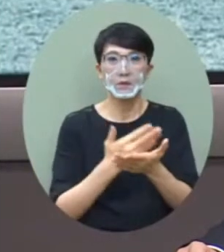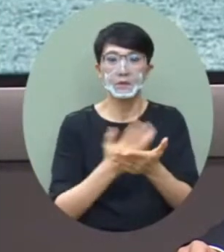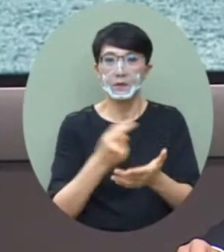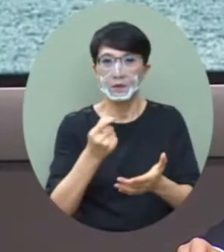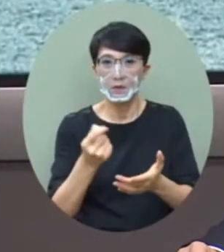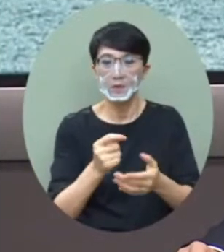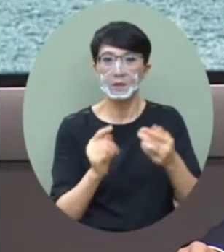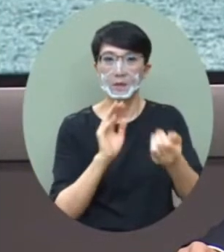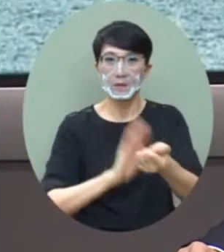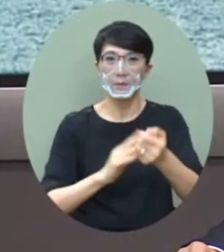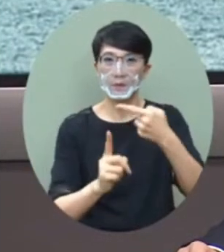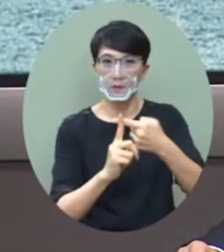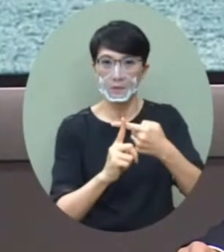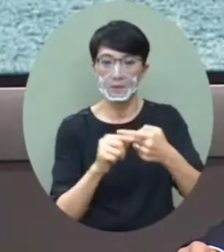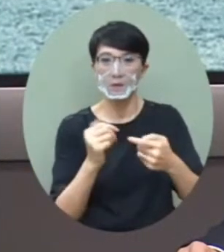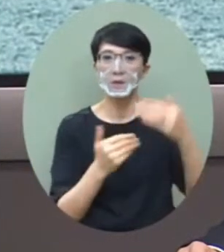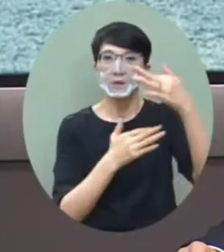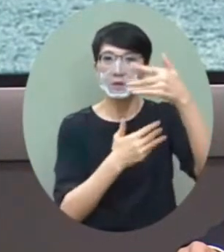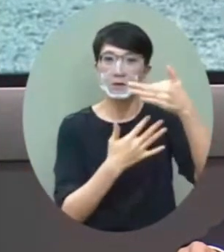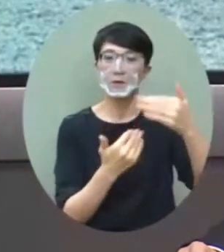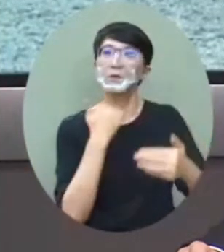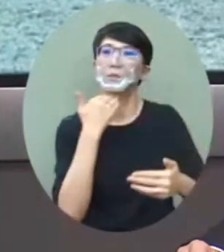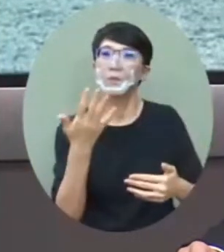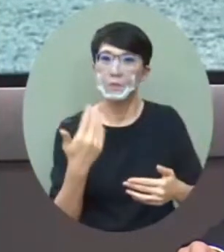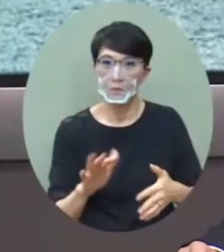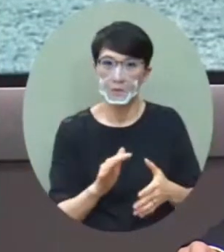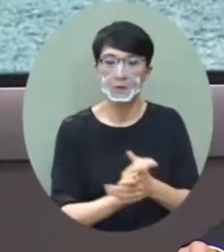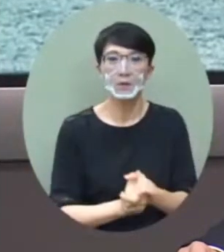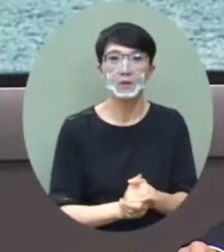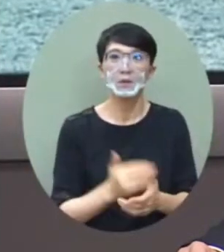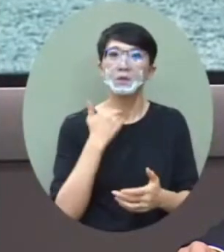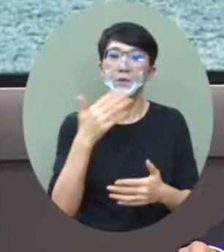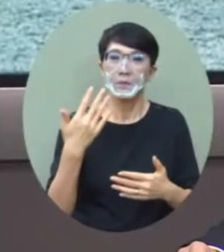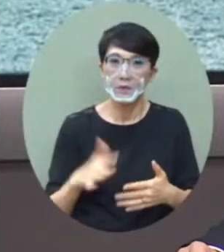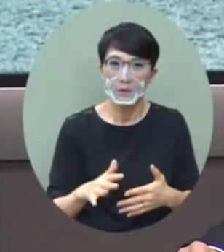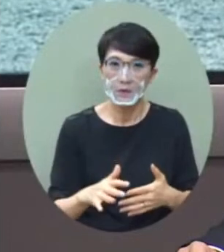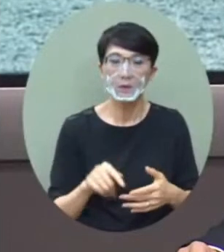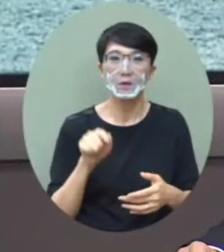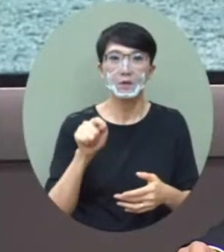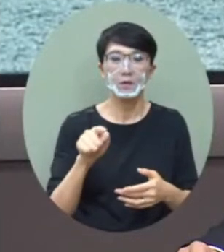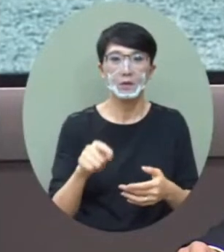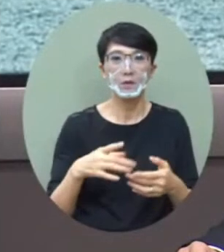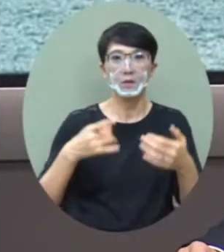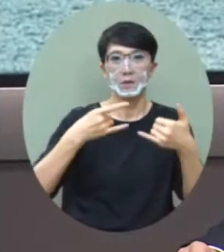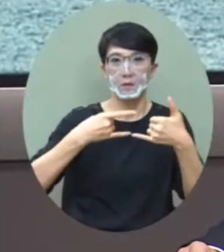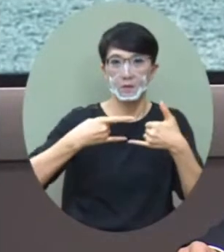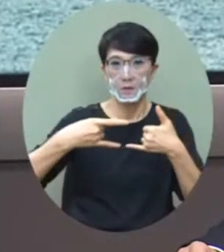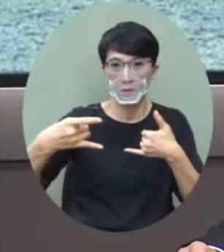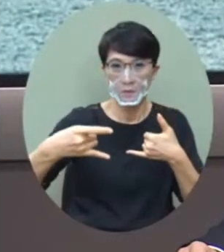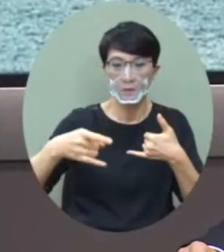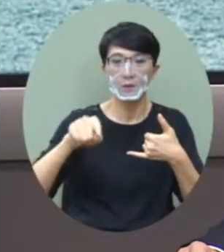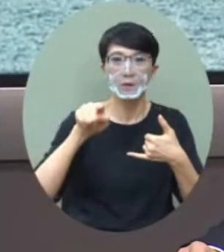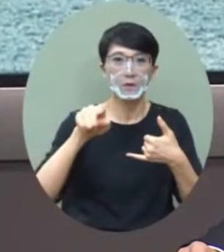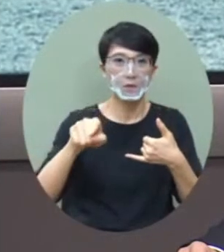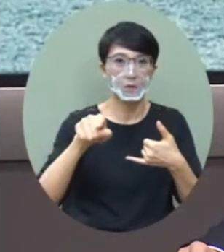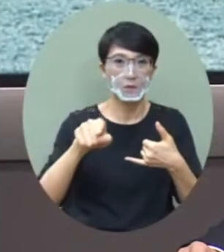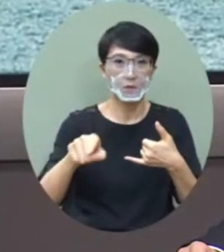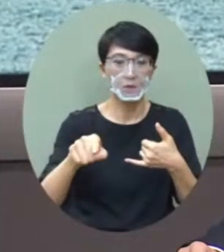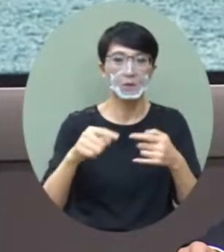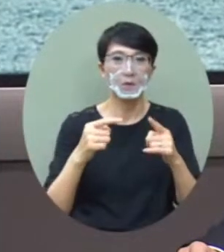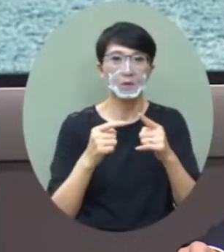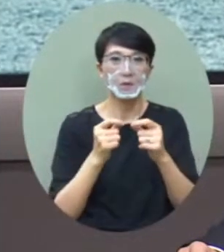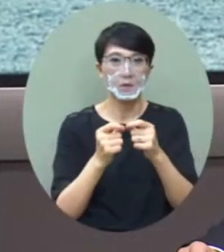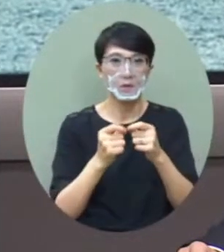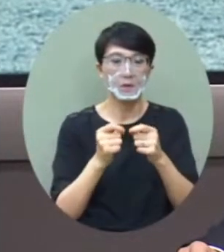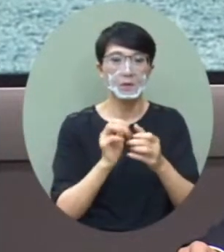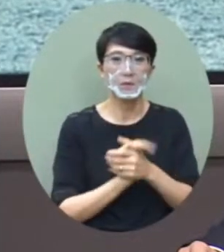receiving a steady number of cases. Usually, members of the public tested positive using RAT would report on the